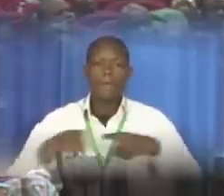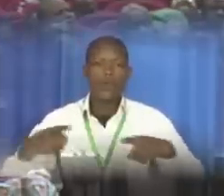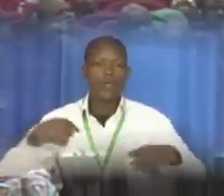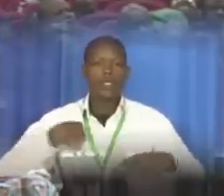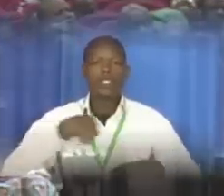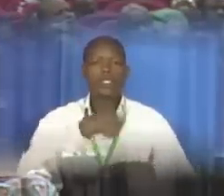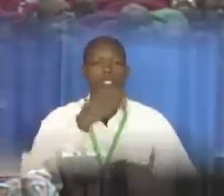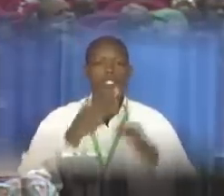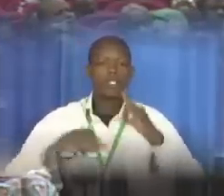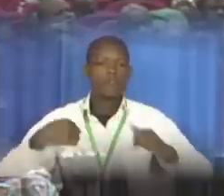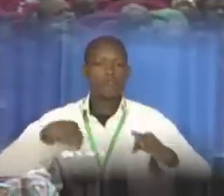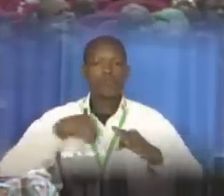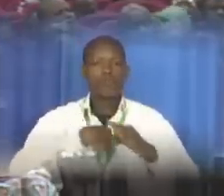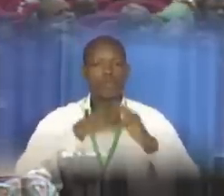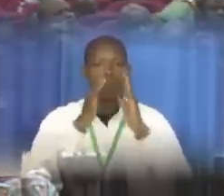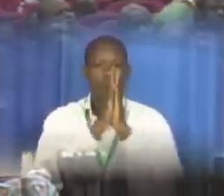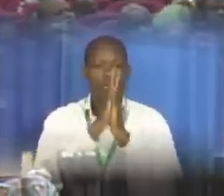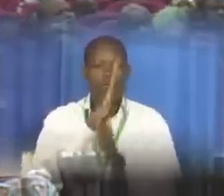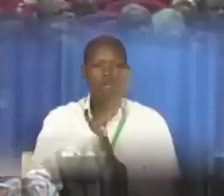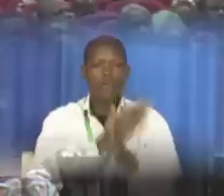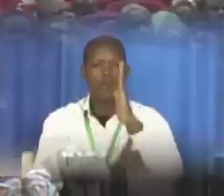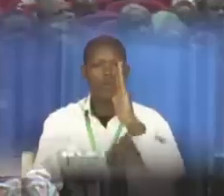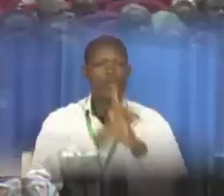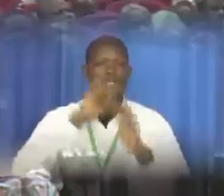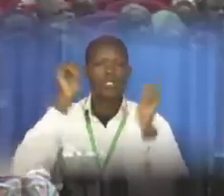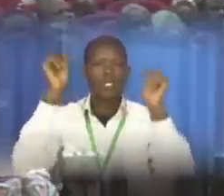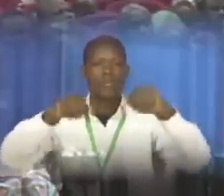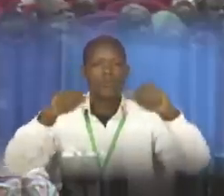God is able to change things.